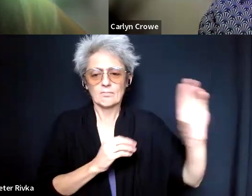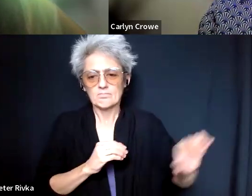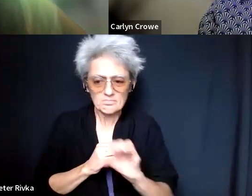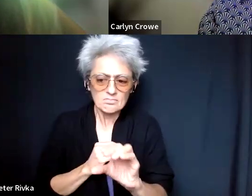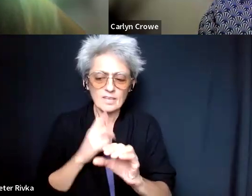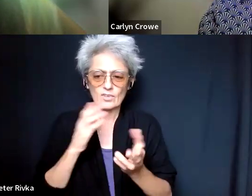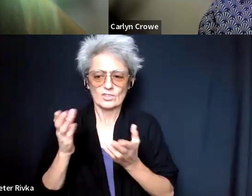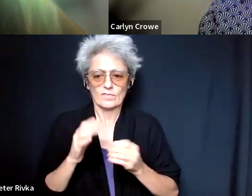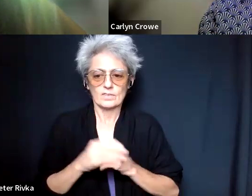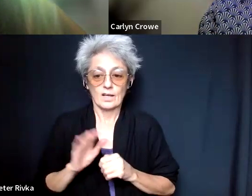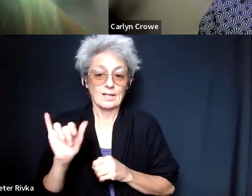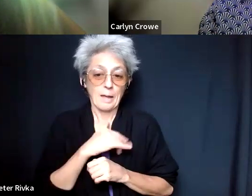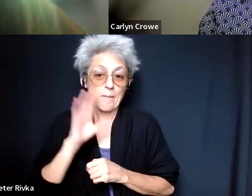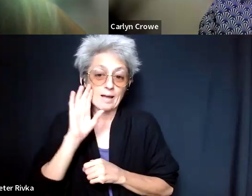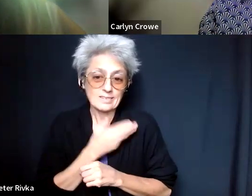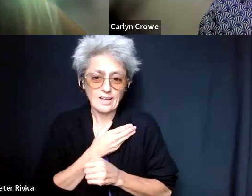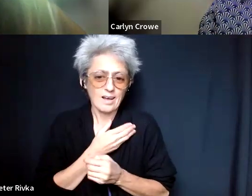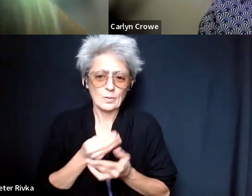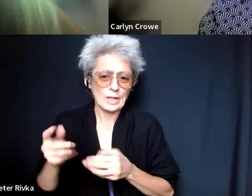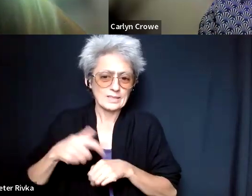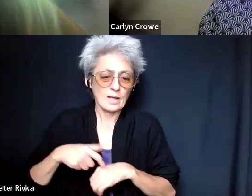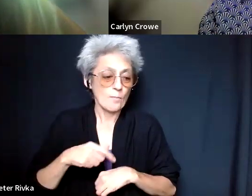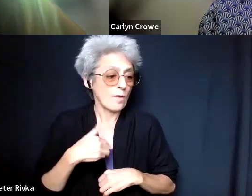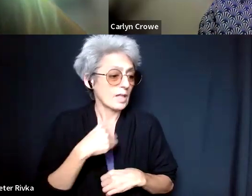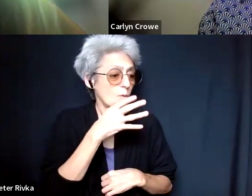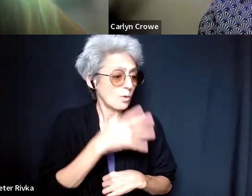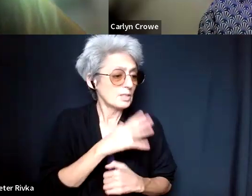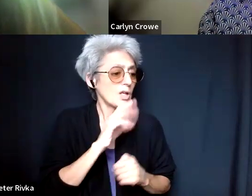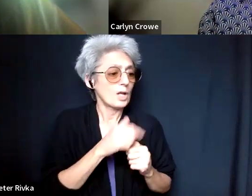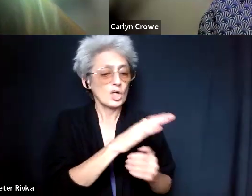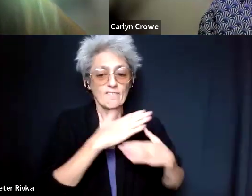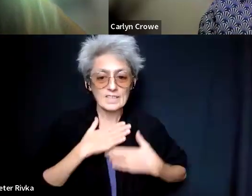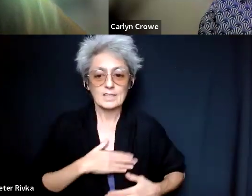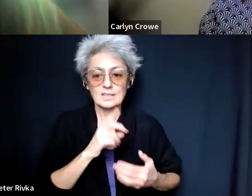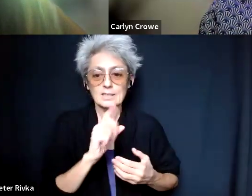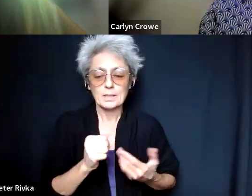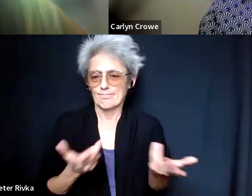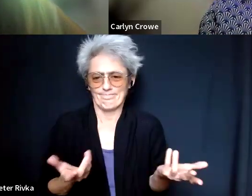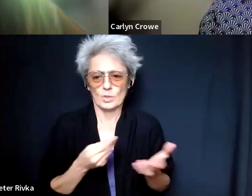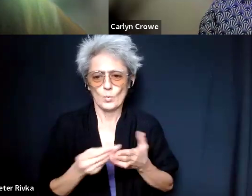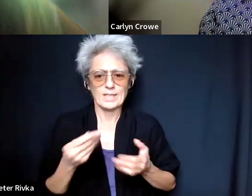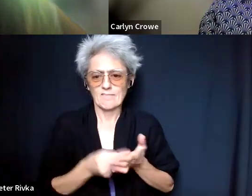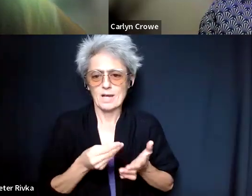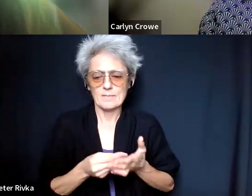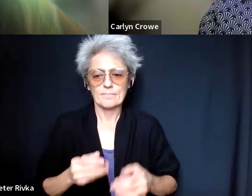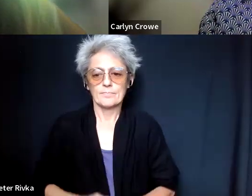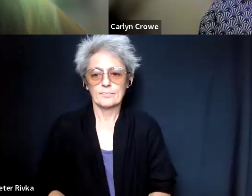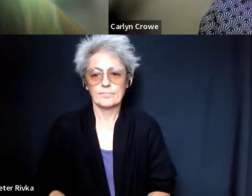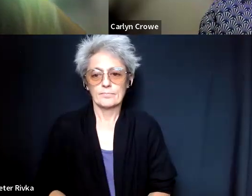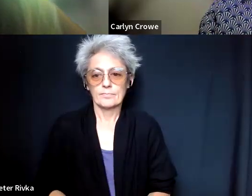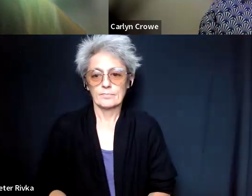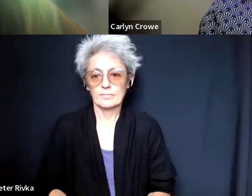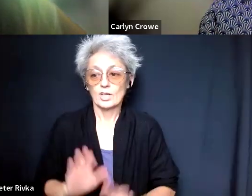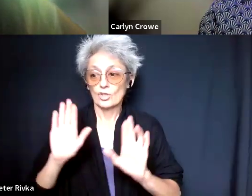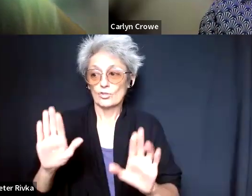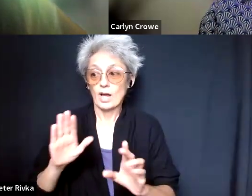this young woman that was talking about her physical disability. Yes, great point. That issue has come